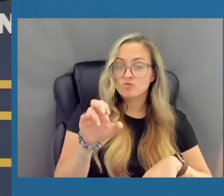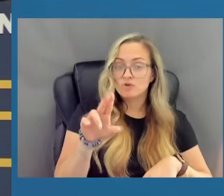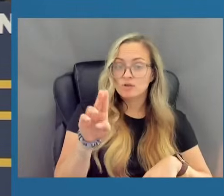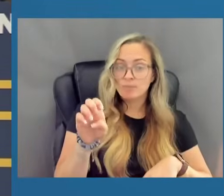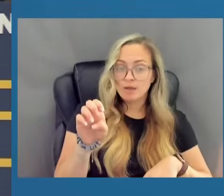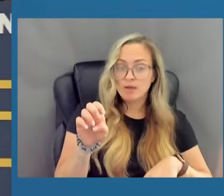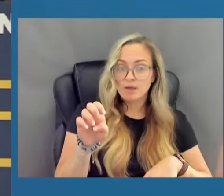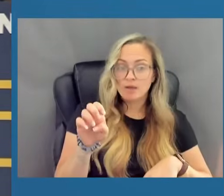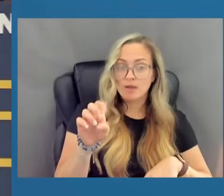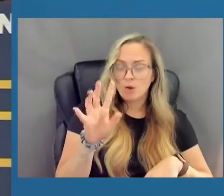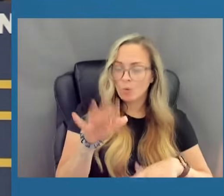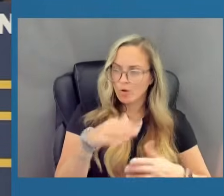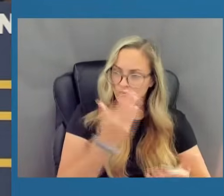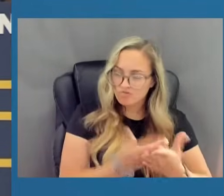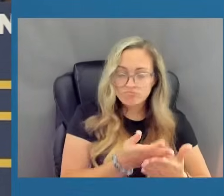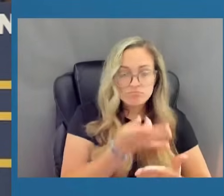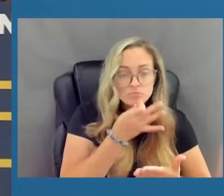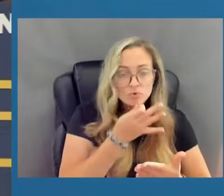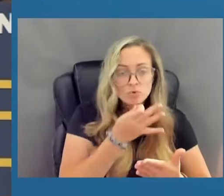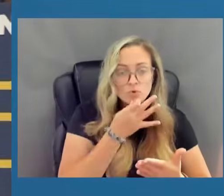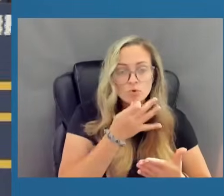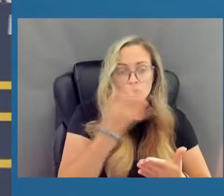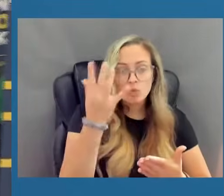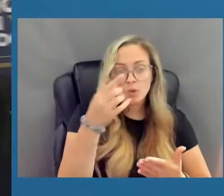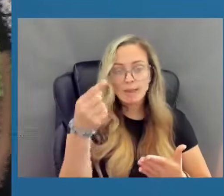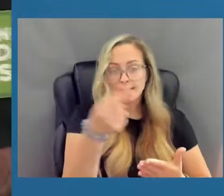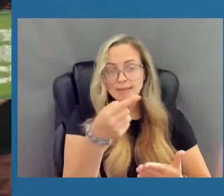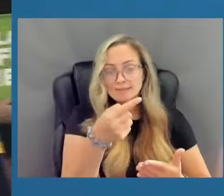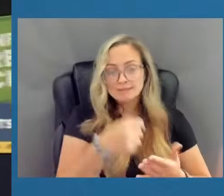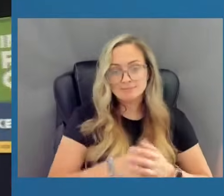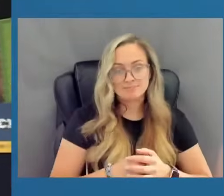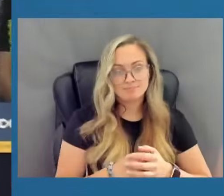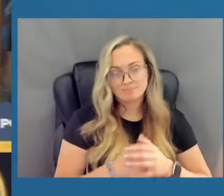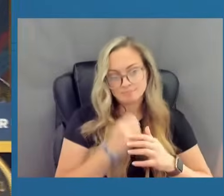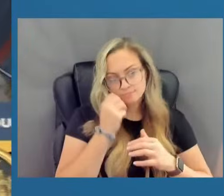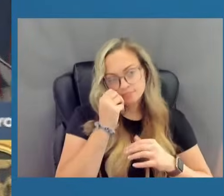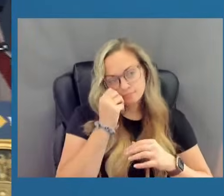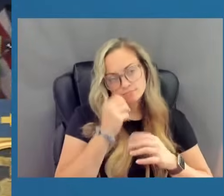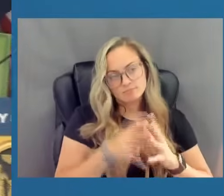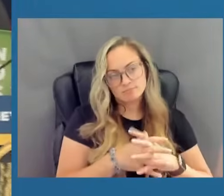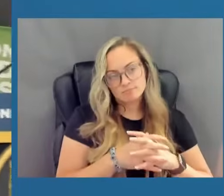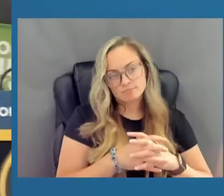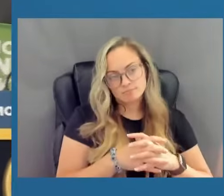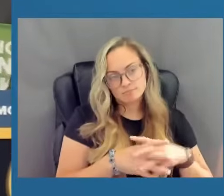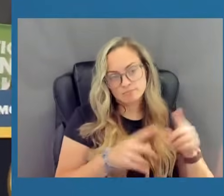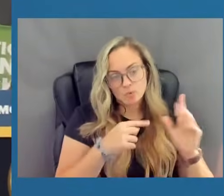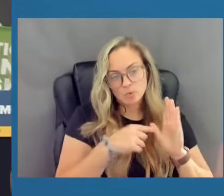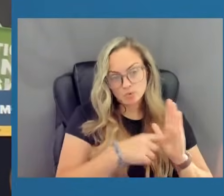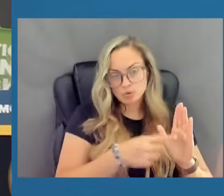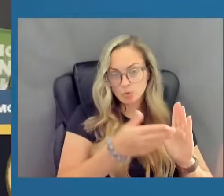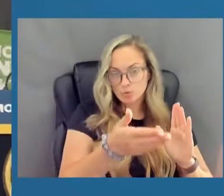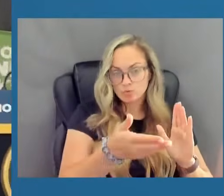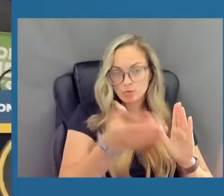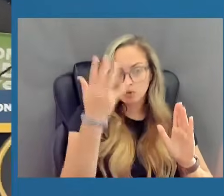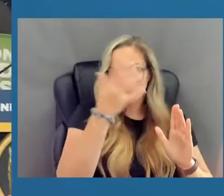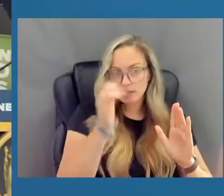your mailboxes soon. It's going to look like this, everybody. Okay? And I'm going to show you how about